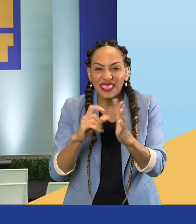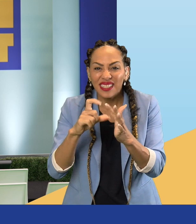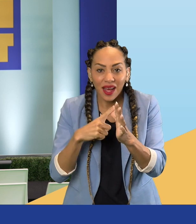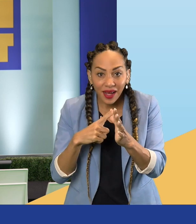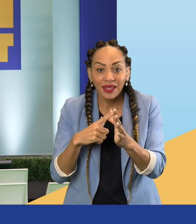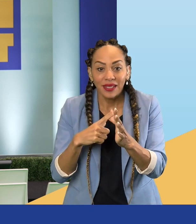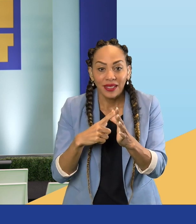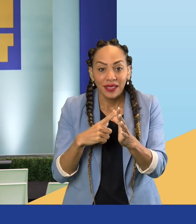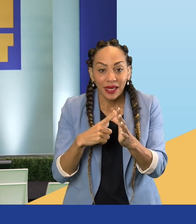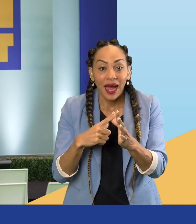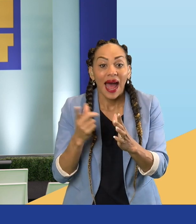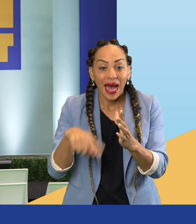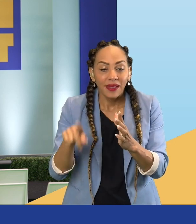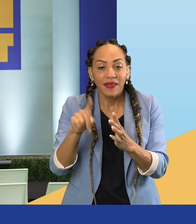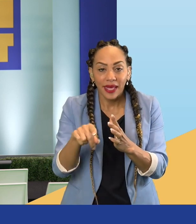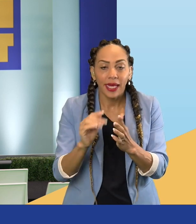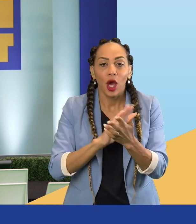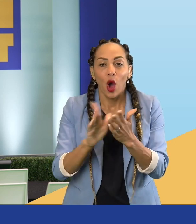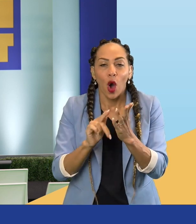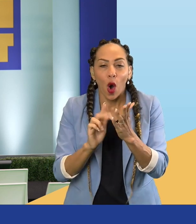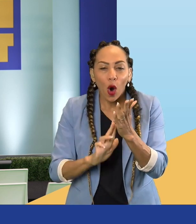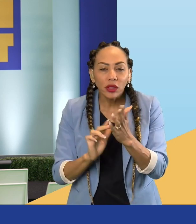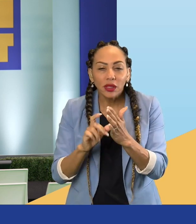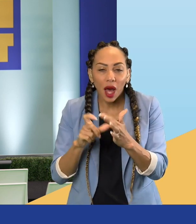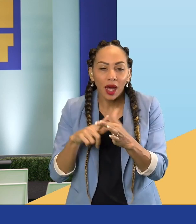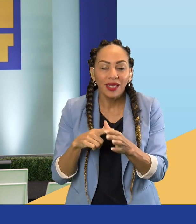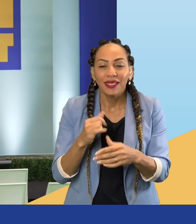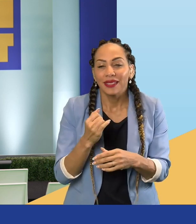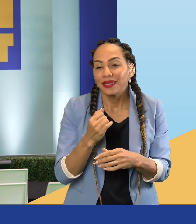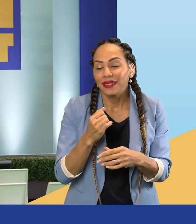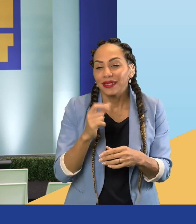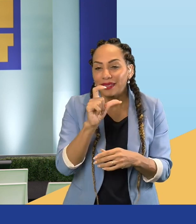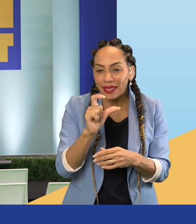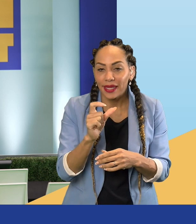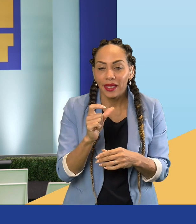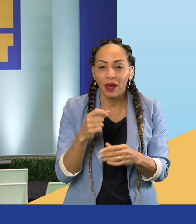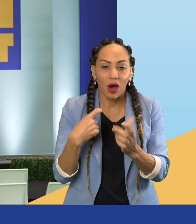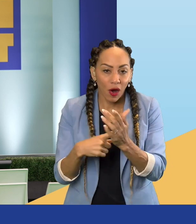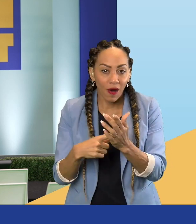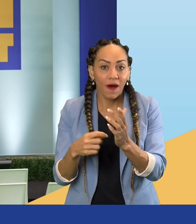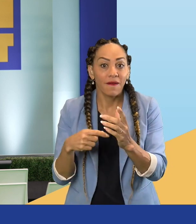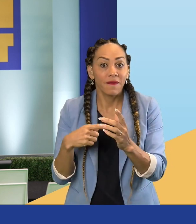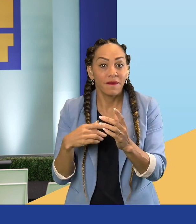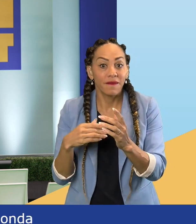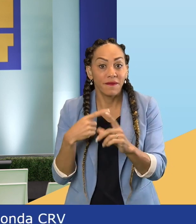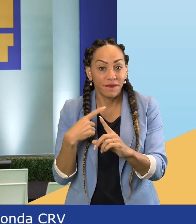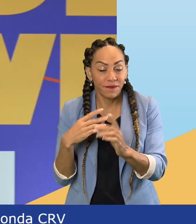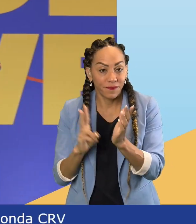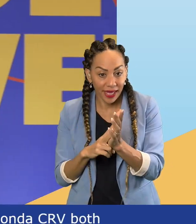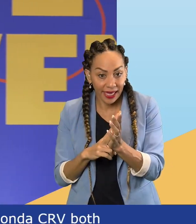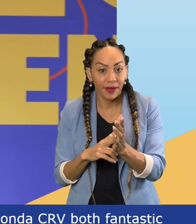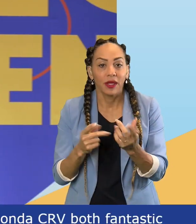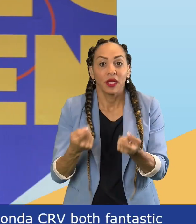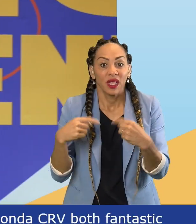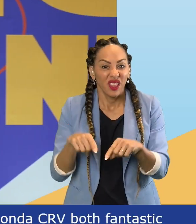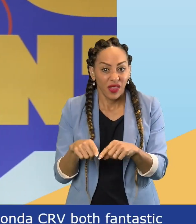Honda CR-V, both fantastic cars. And lastly, what we're all talking about, electric vehicles, zero tailpipe emissions, but